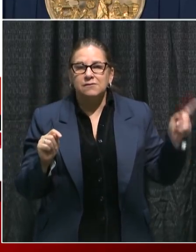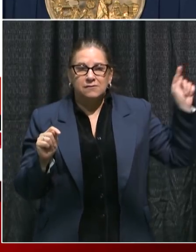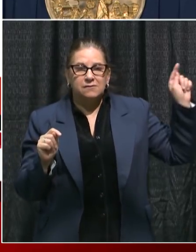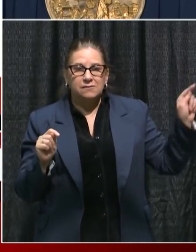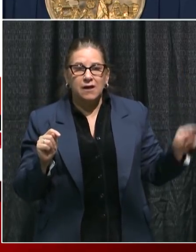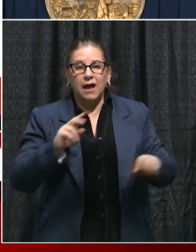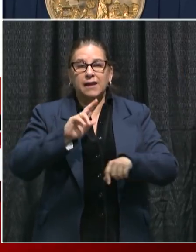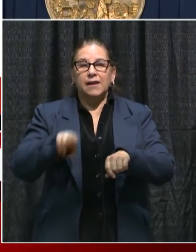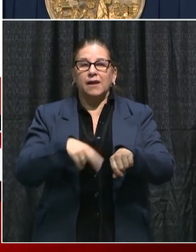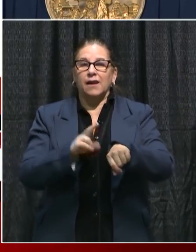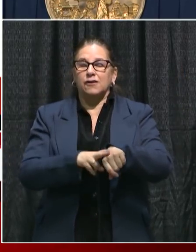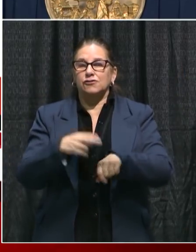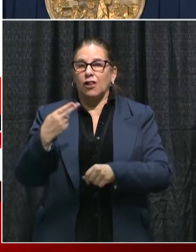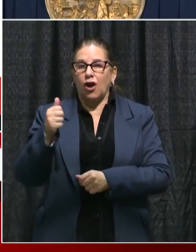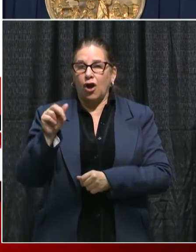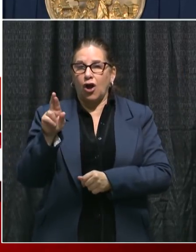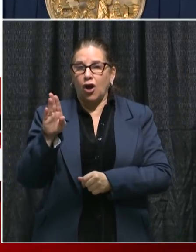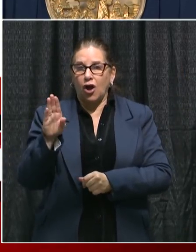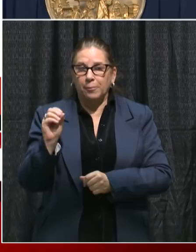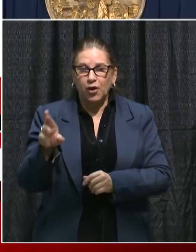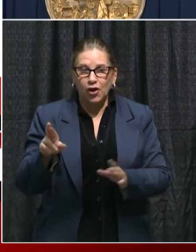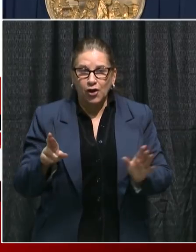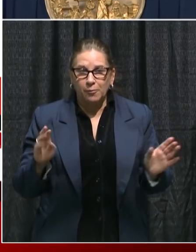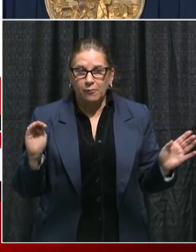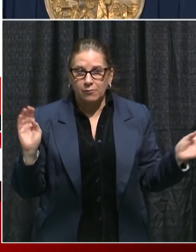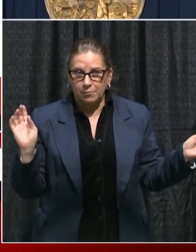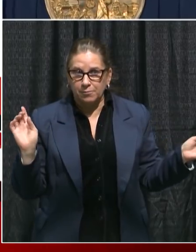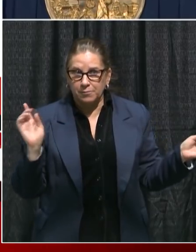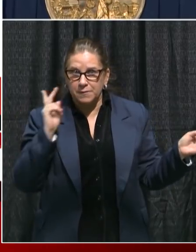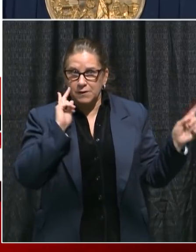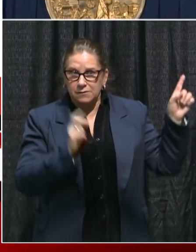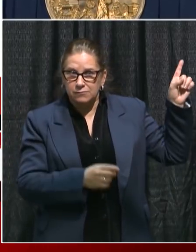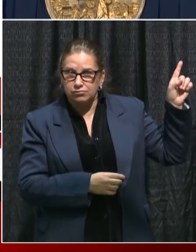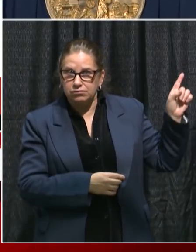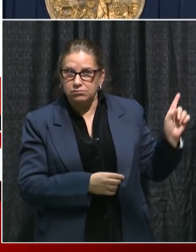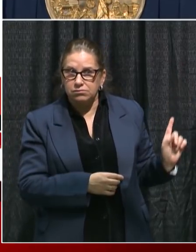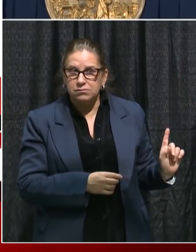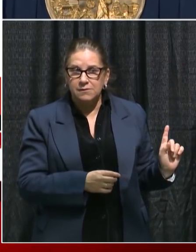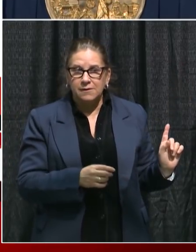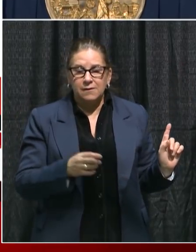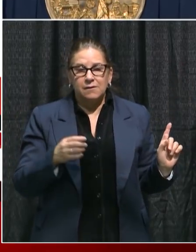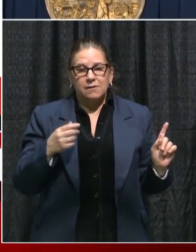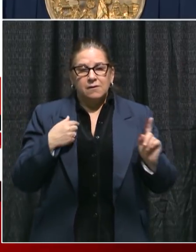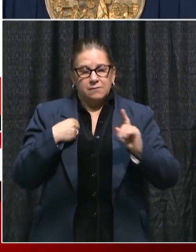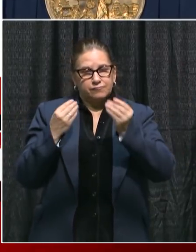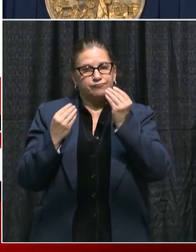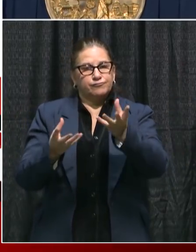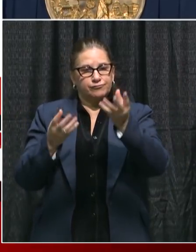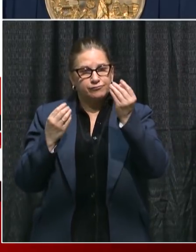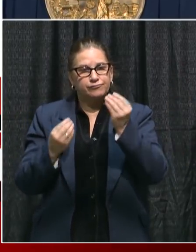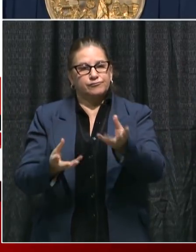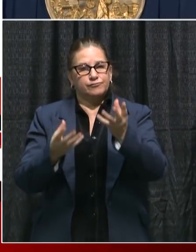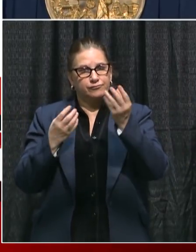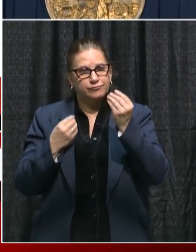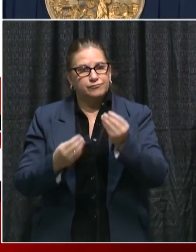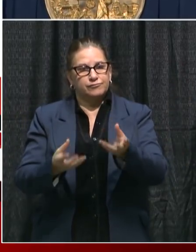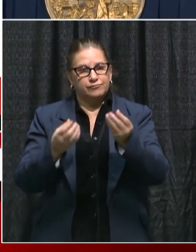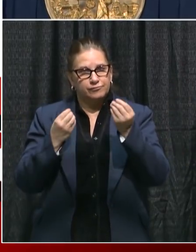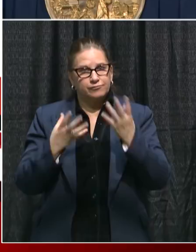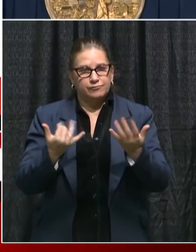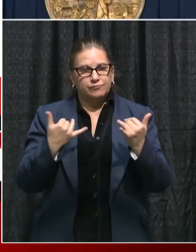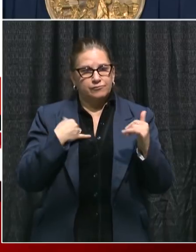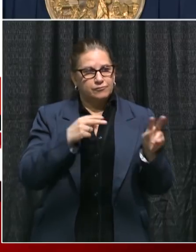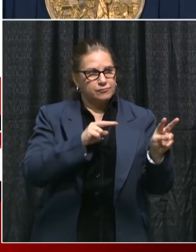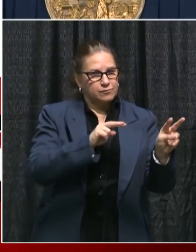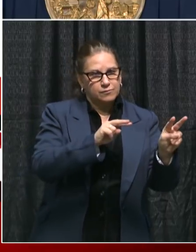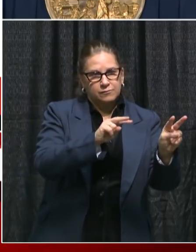And just as you can see that we will report to you, we are monitoring our hospital capacity